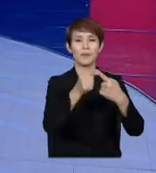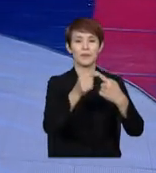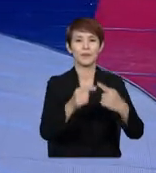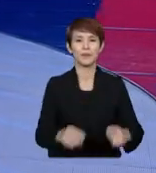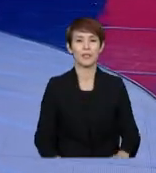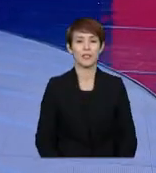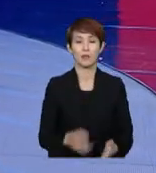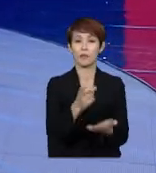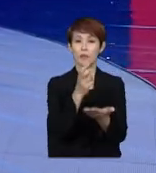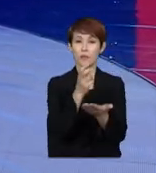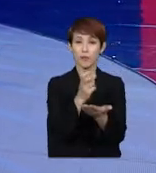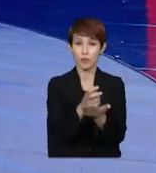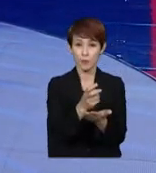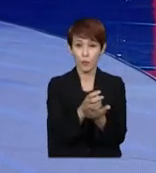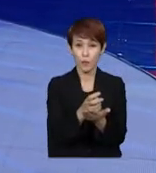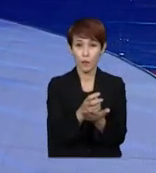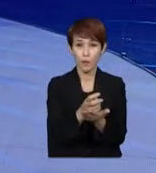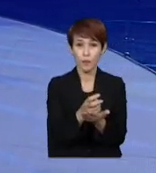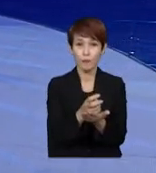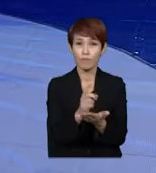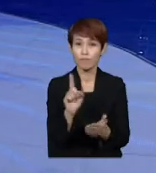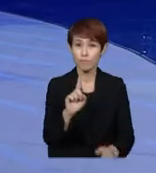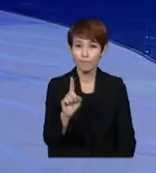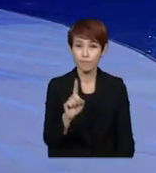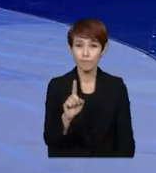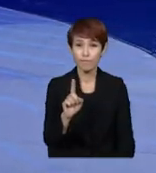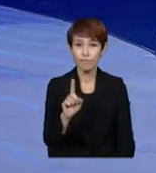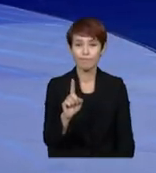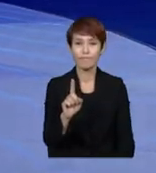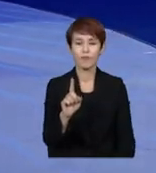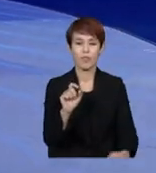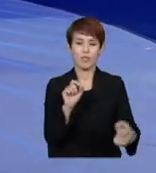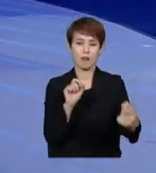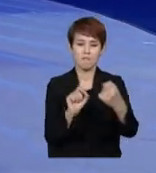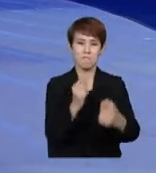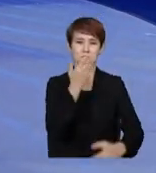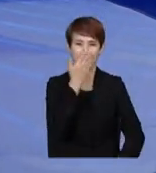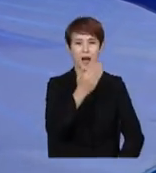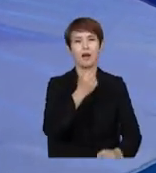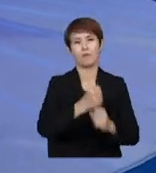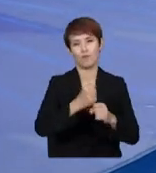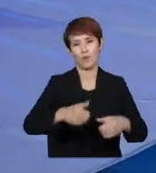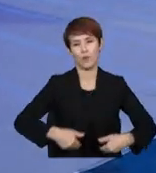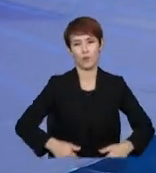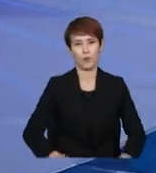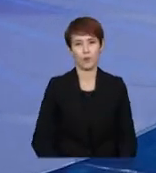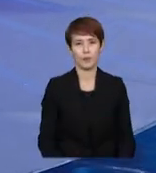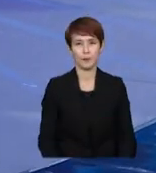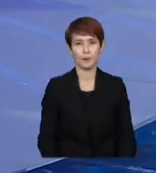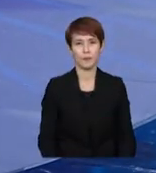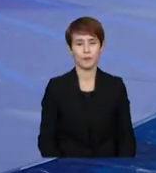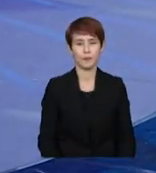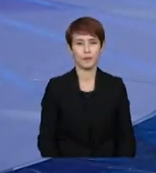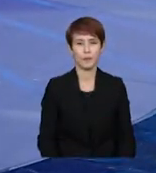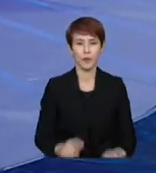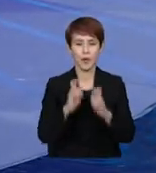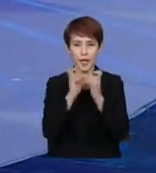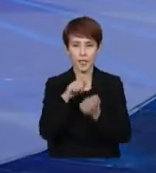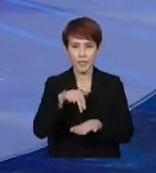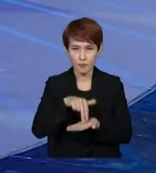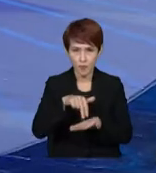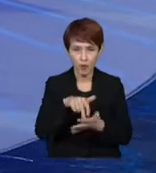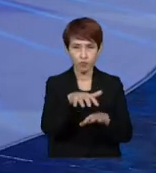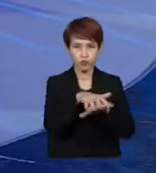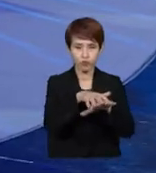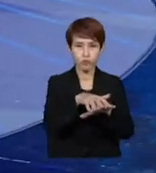sense, remain accessible. That is true at the systemic level, but it's also true at the individual level. It should be, in my view, and here I'm